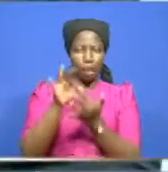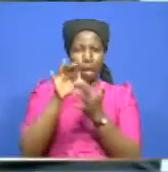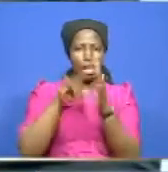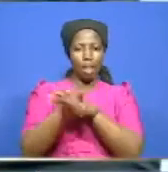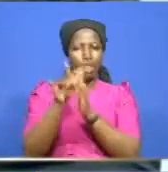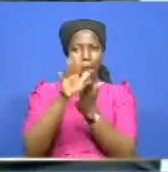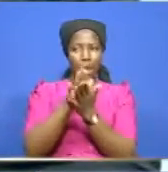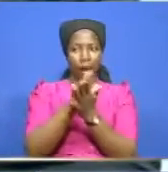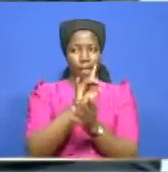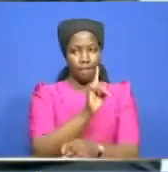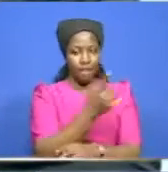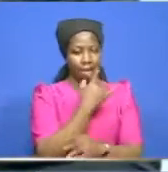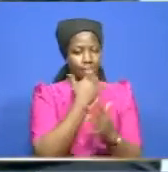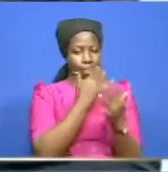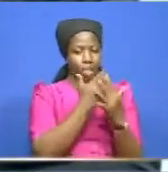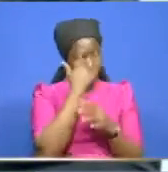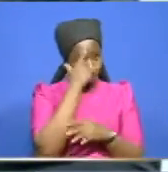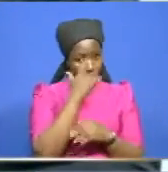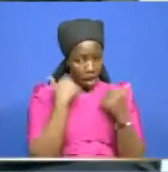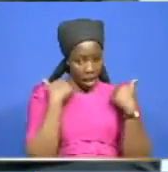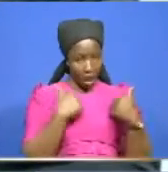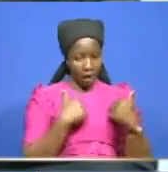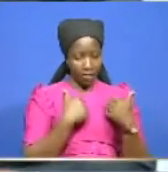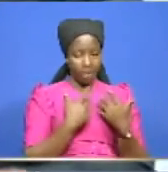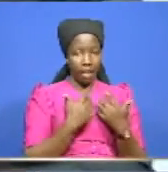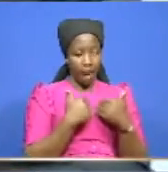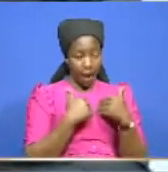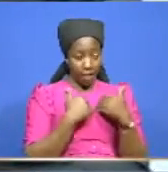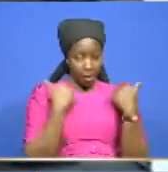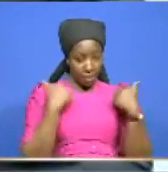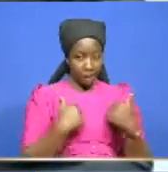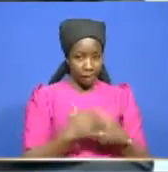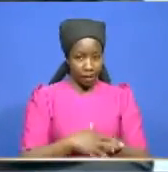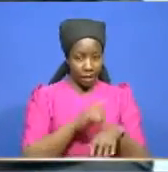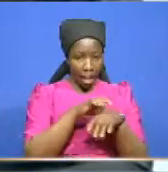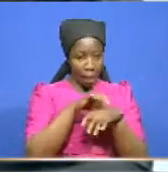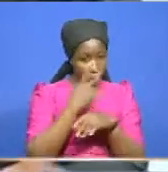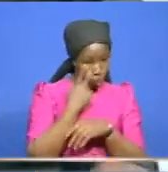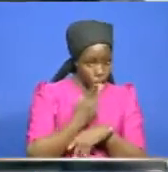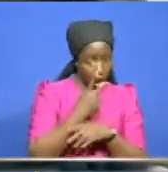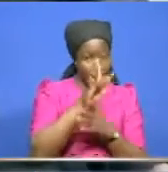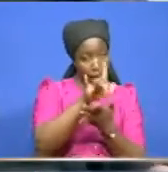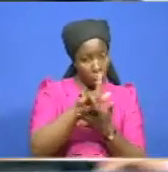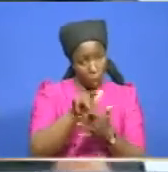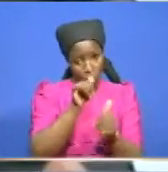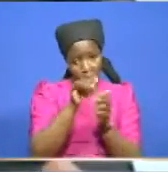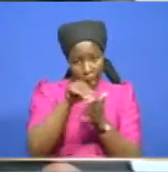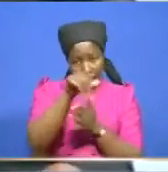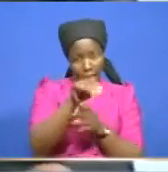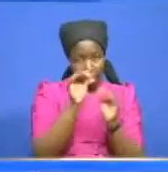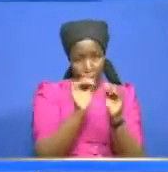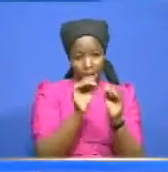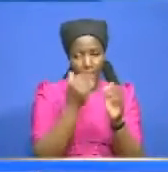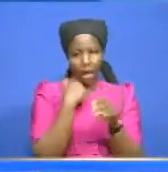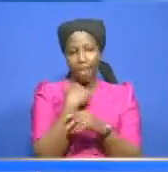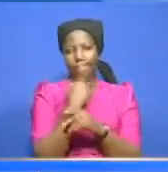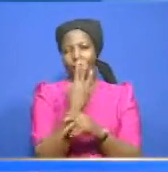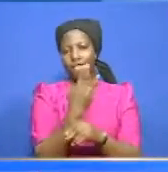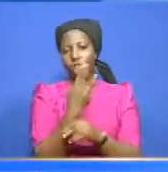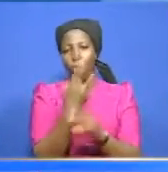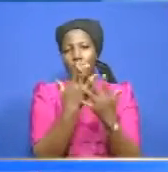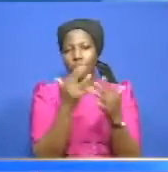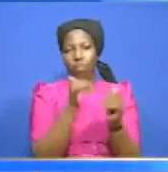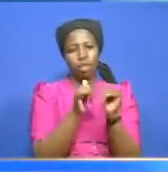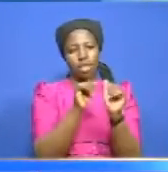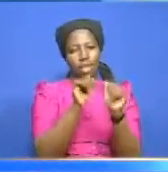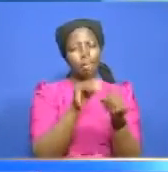First, thank you for having me. When we're looking at non-performing loans, there are 4 variables that cannot be looked